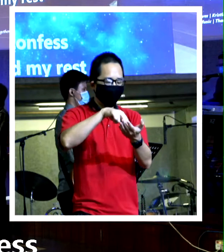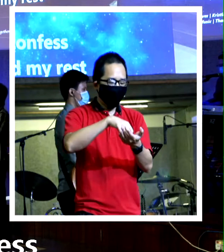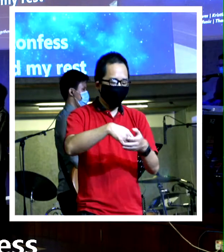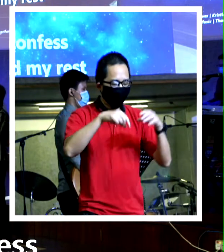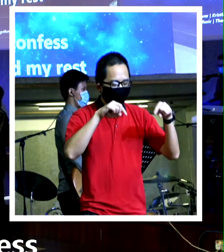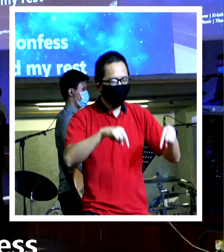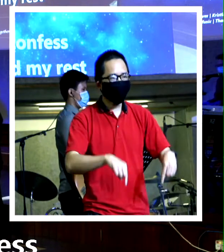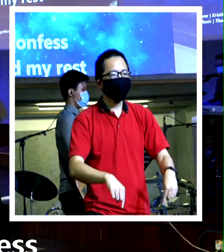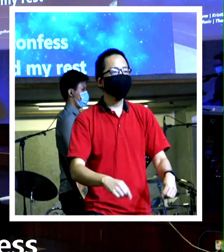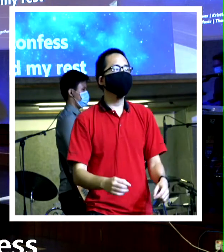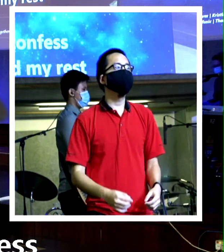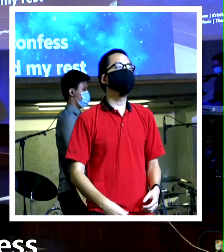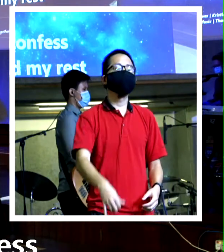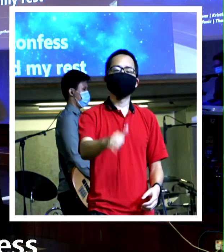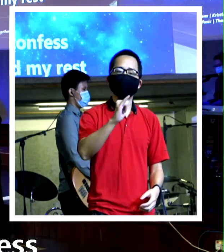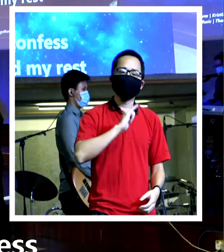bowing